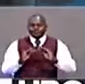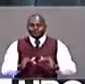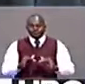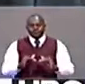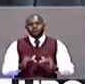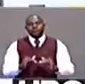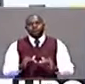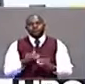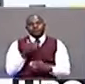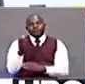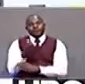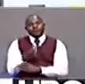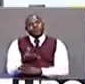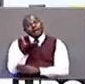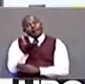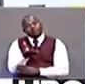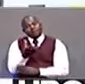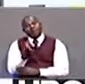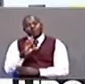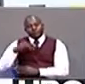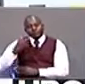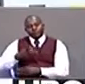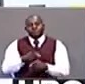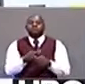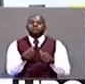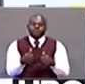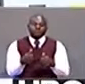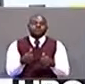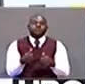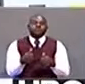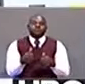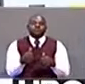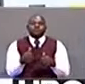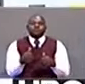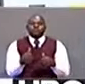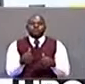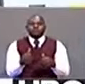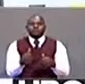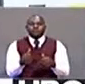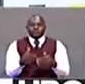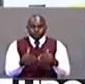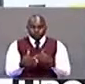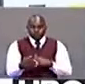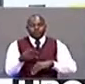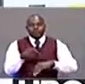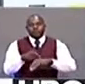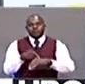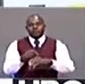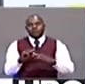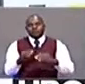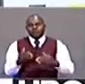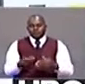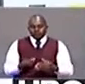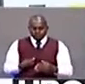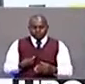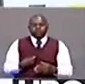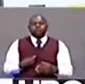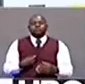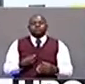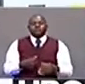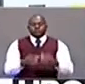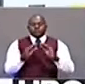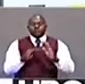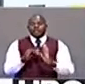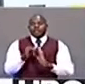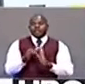I'm glad the Minister is here. She will respond at the appropriate time. But since we still have the Niger people, let's go to item